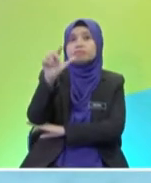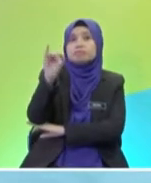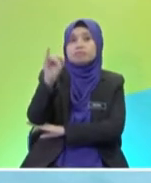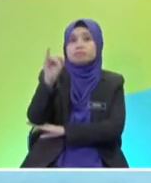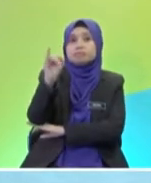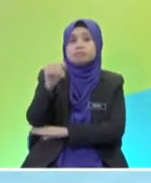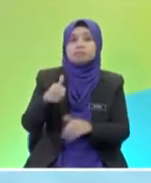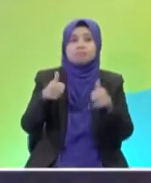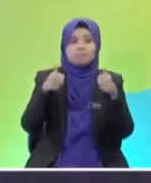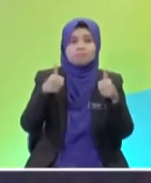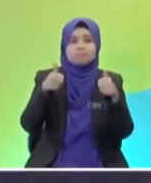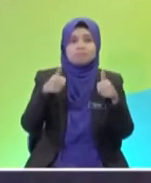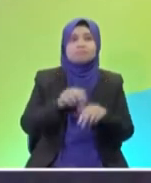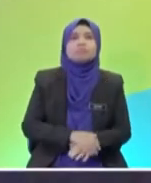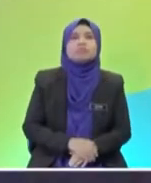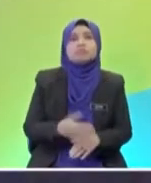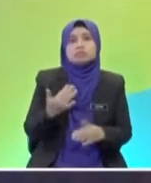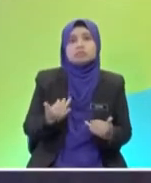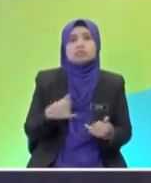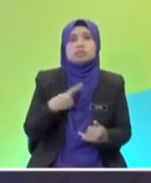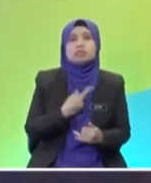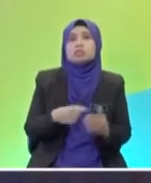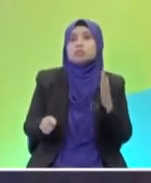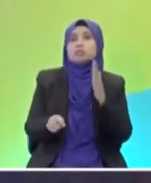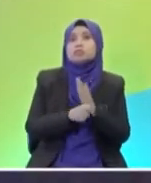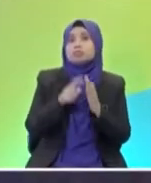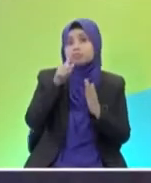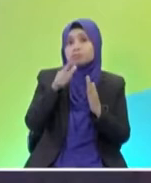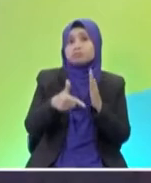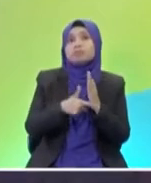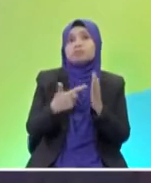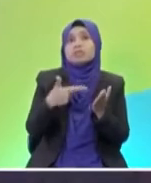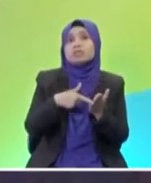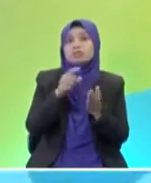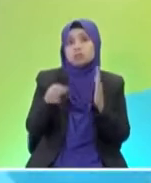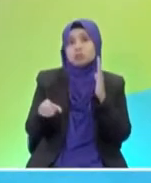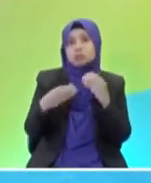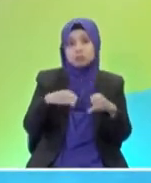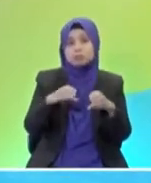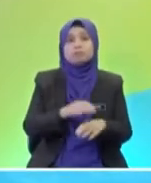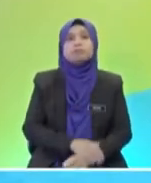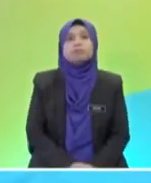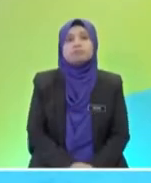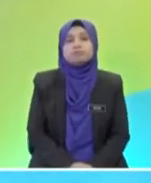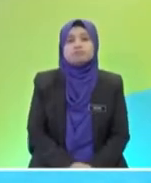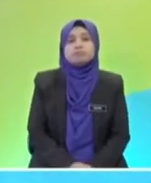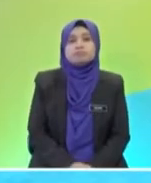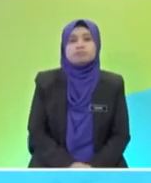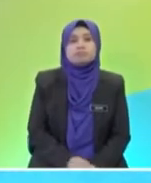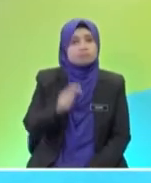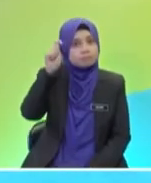Well done, Farisha. So, we go with one more. Okay, who want to tell? Yes, Tamilendi. Yes, teacher Devi.